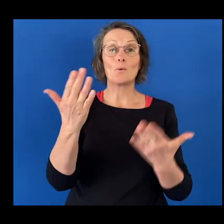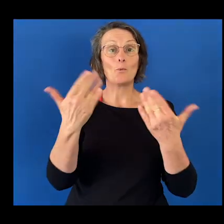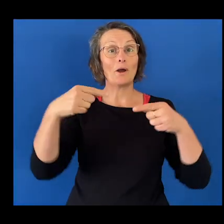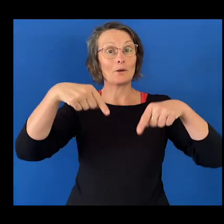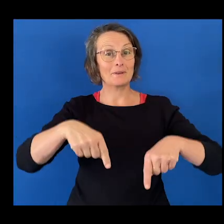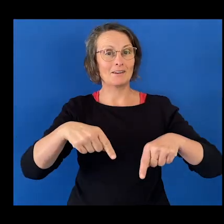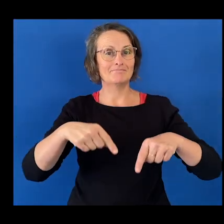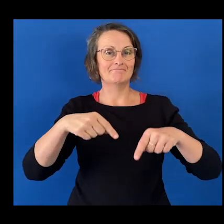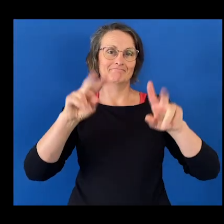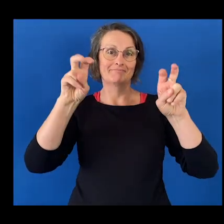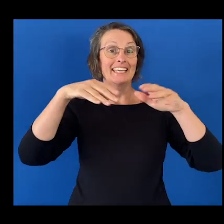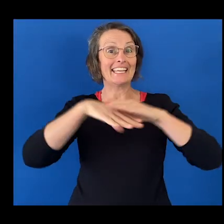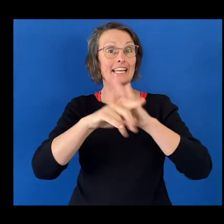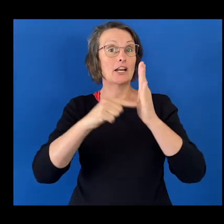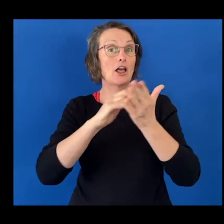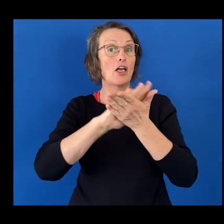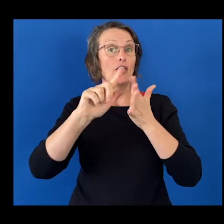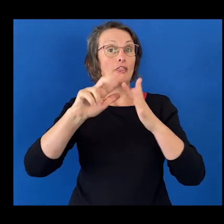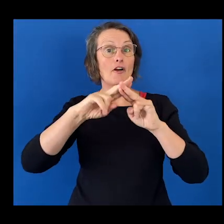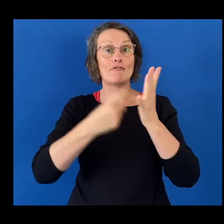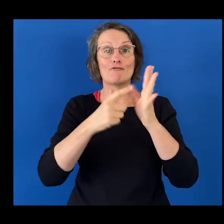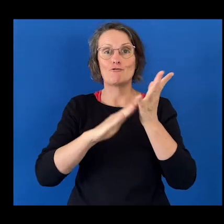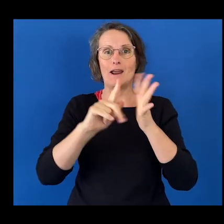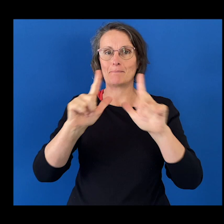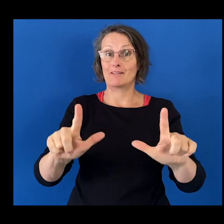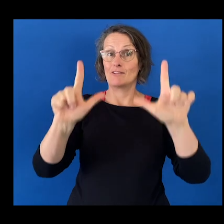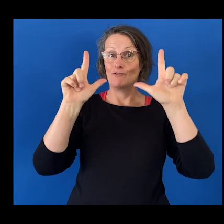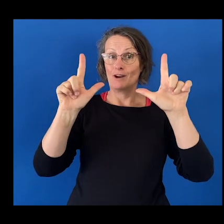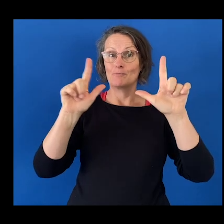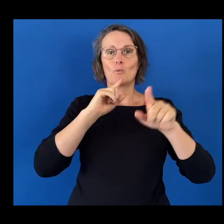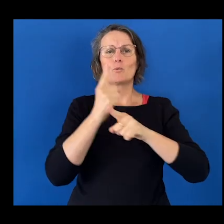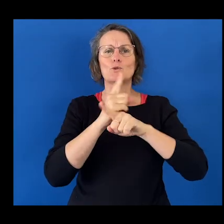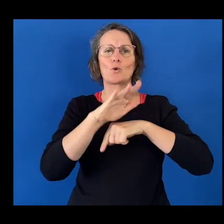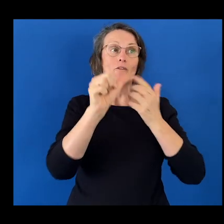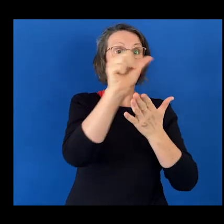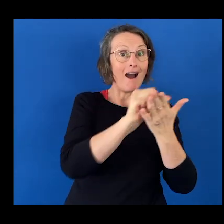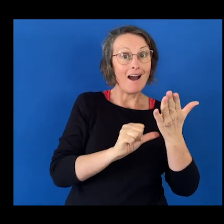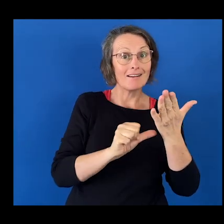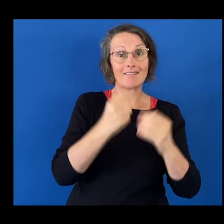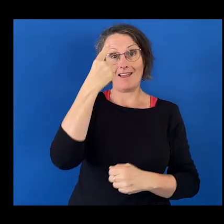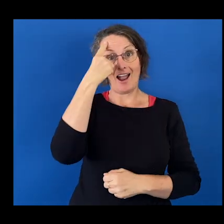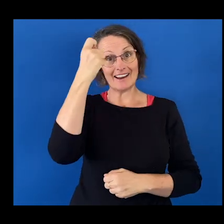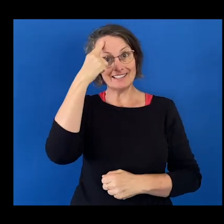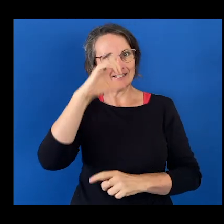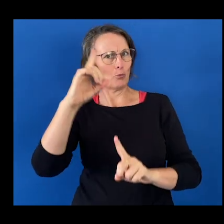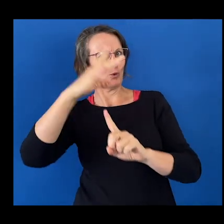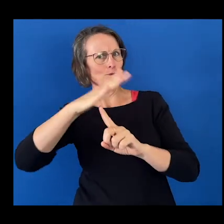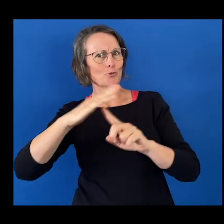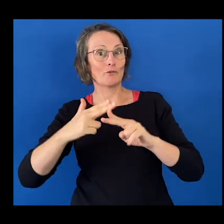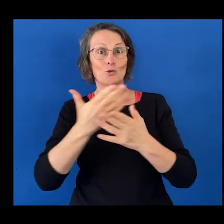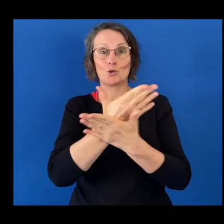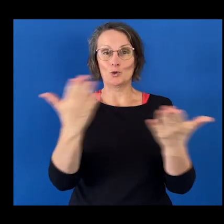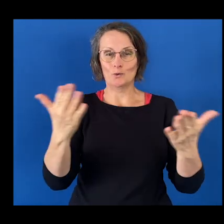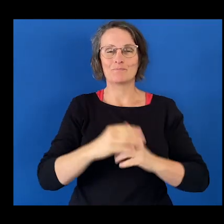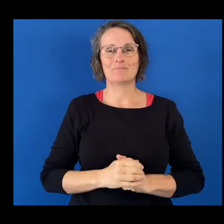Hello and welcome to In the Frame, the gallery's online talk series that unpacks the connections between art, ideas, and the issues that matter